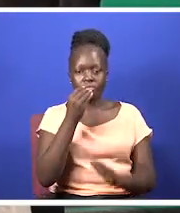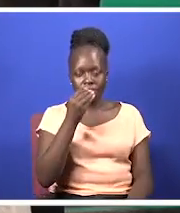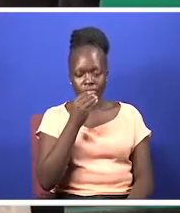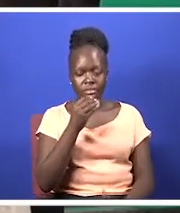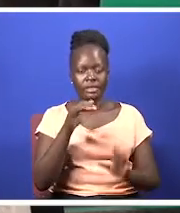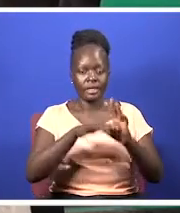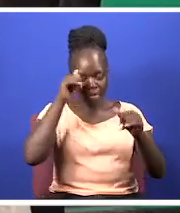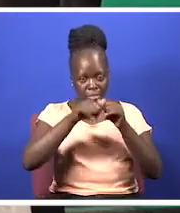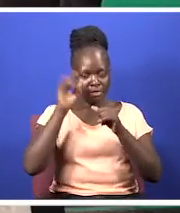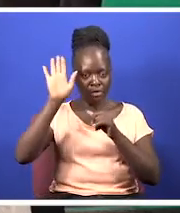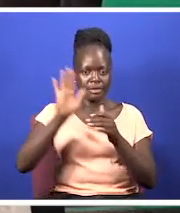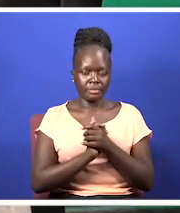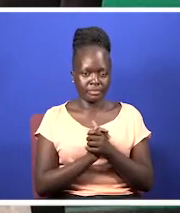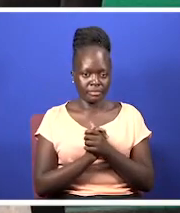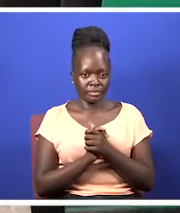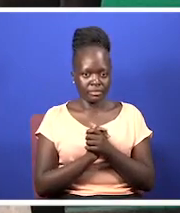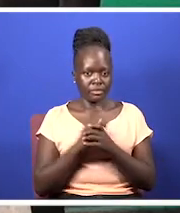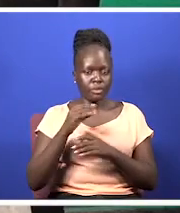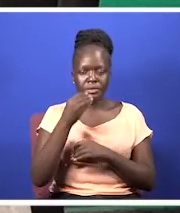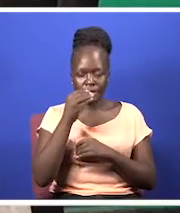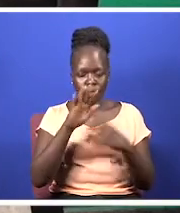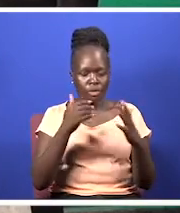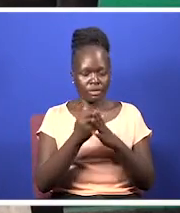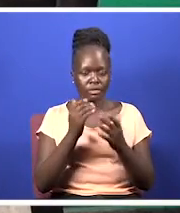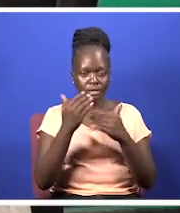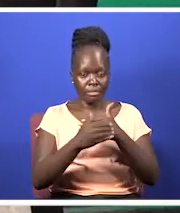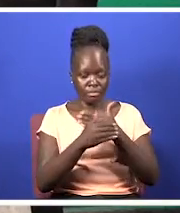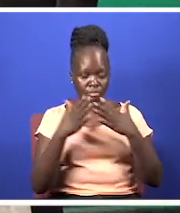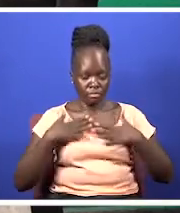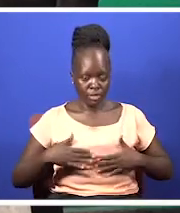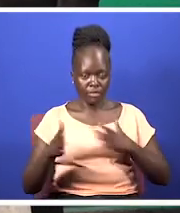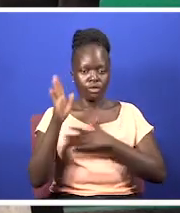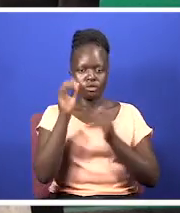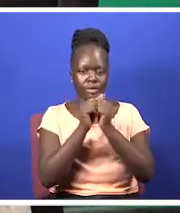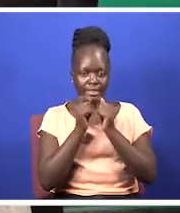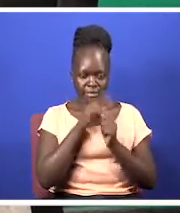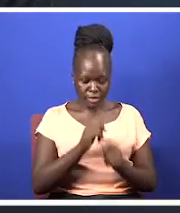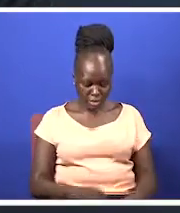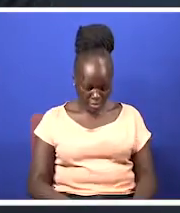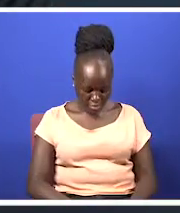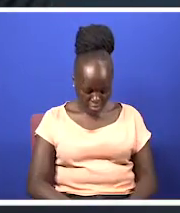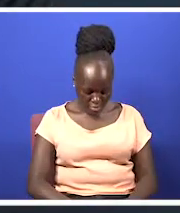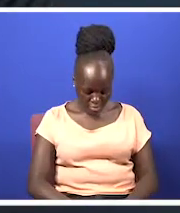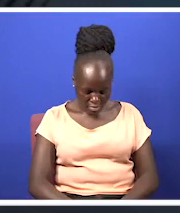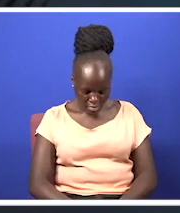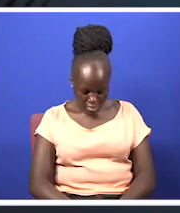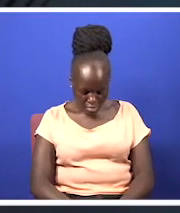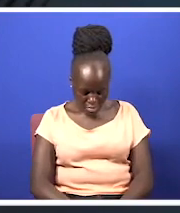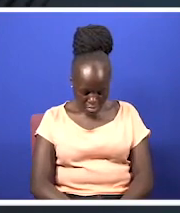Take it in remembrance of me." Let's partake of the Lord's body together.